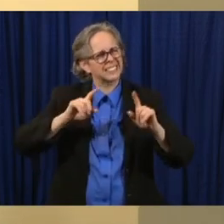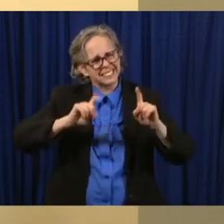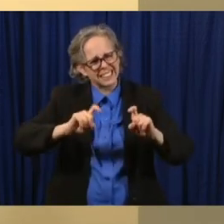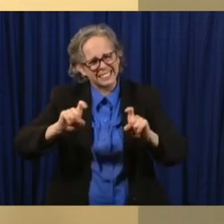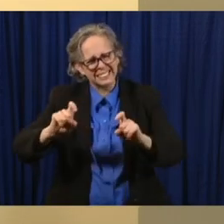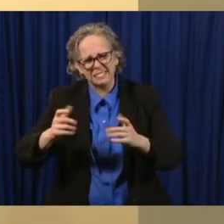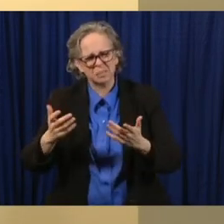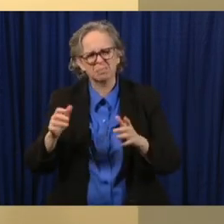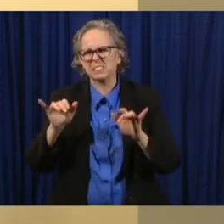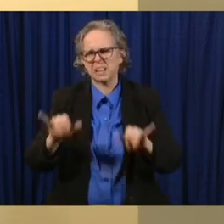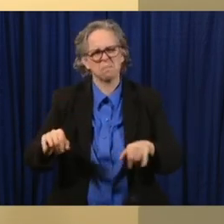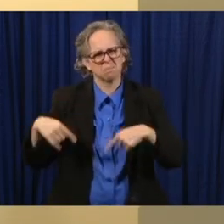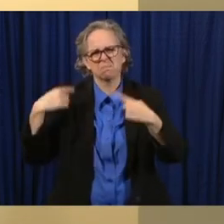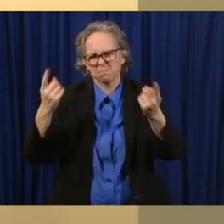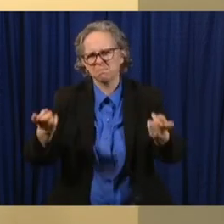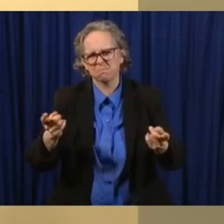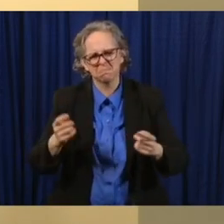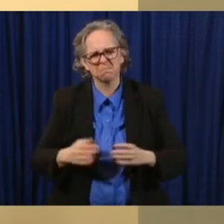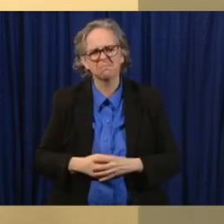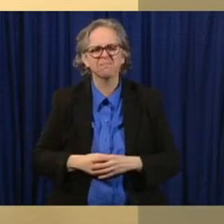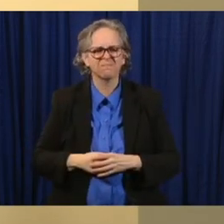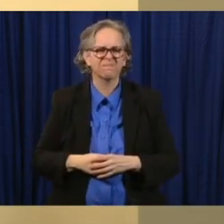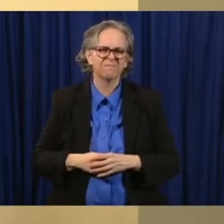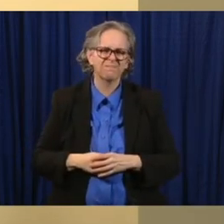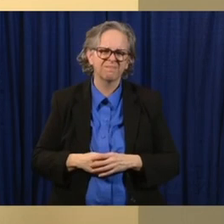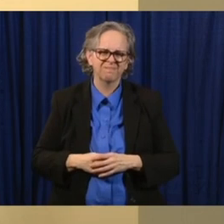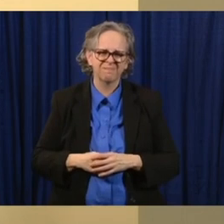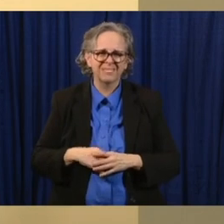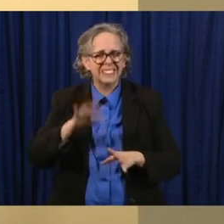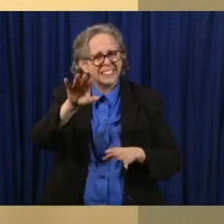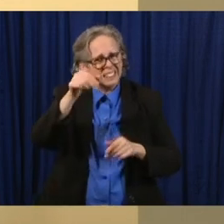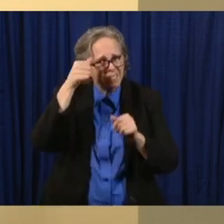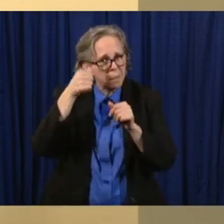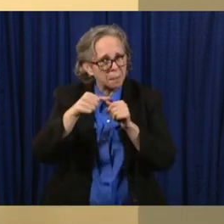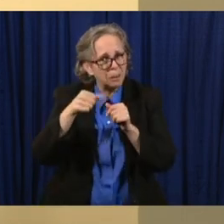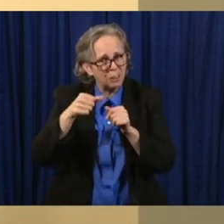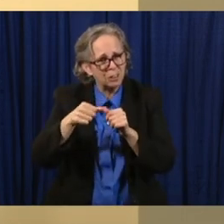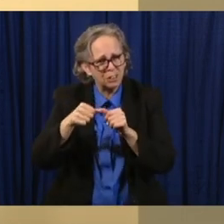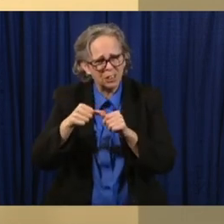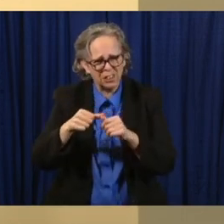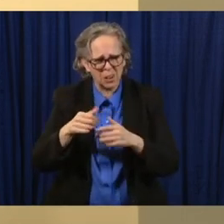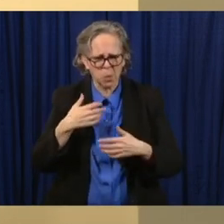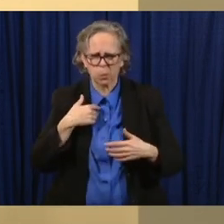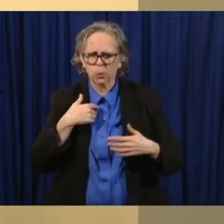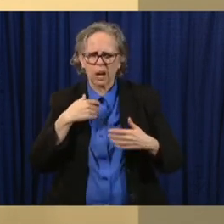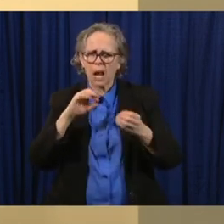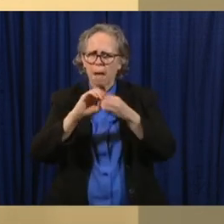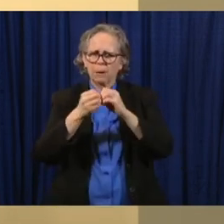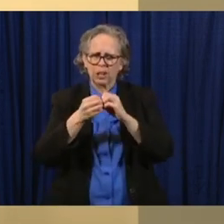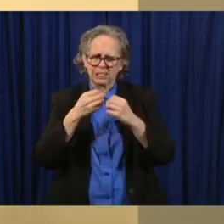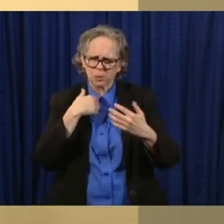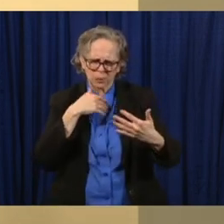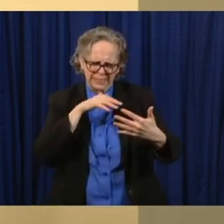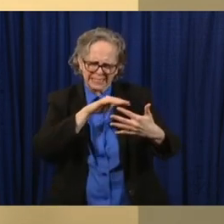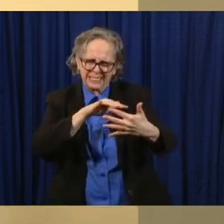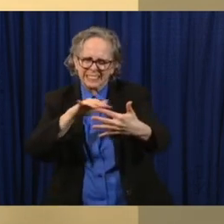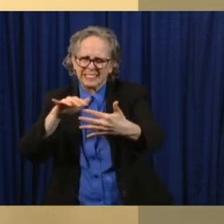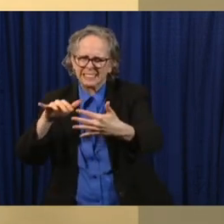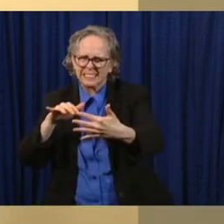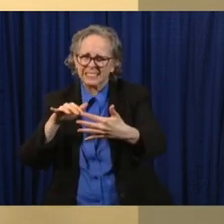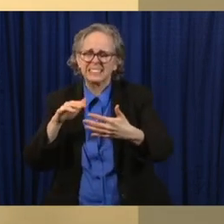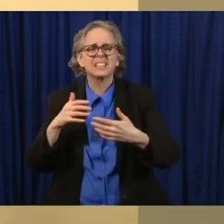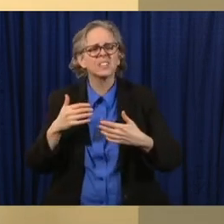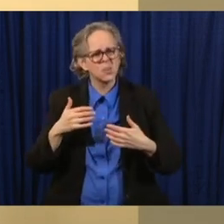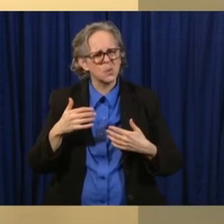think one thing we need to take into consideration as we look at our data is that we did go into prisons and do some